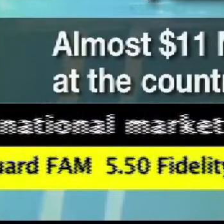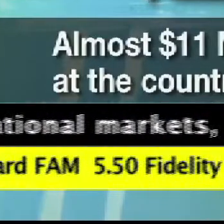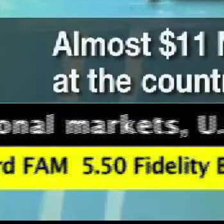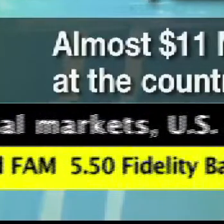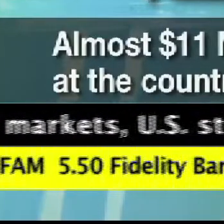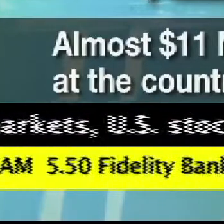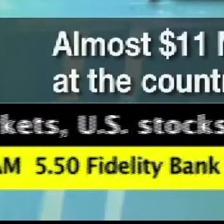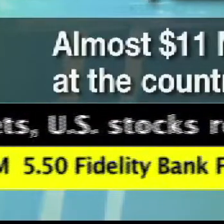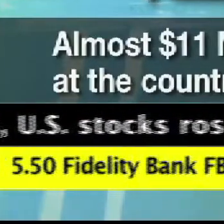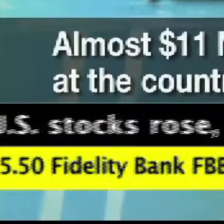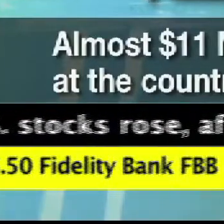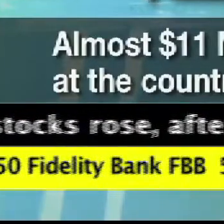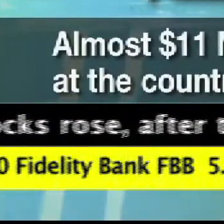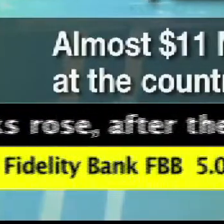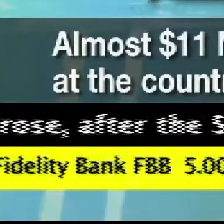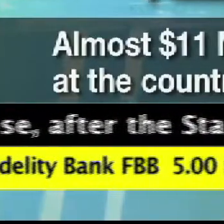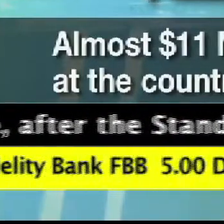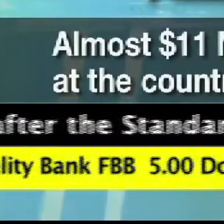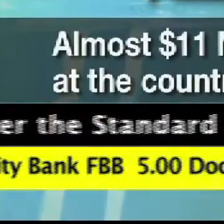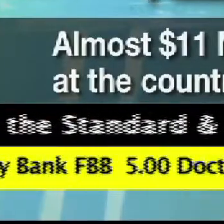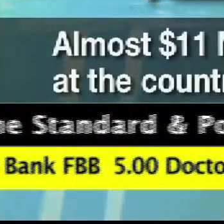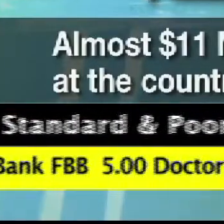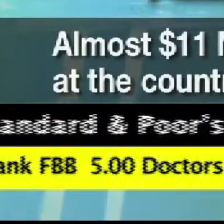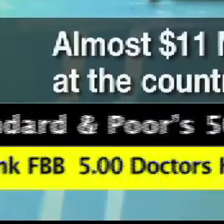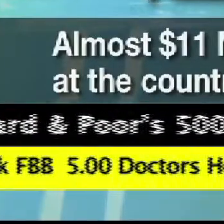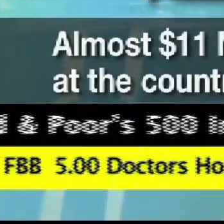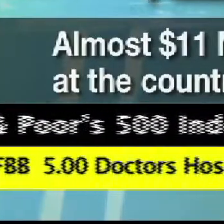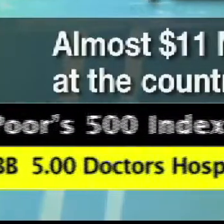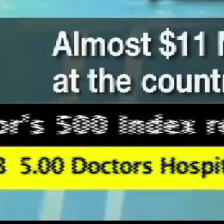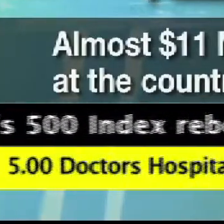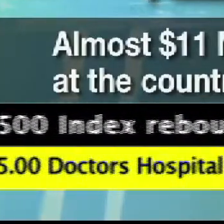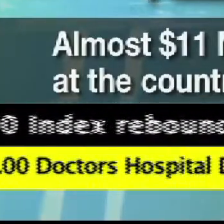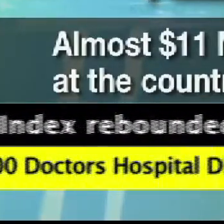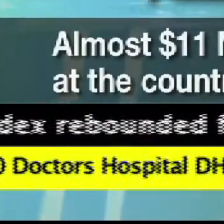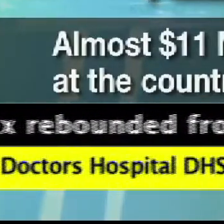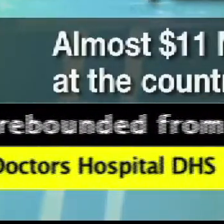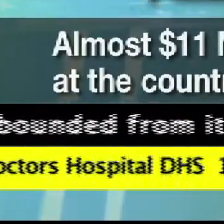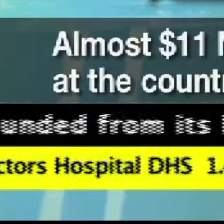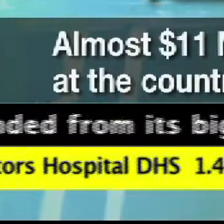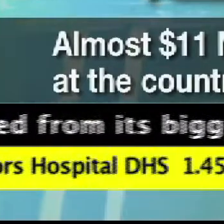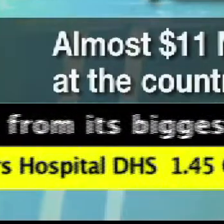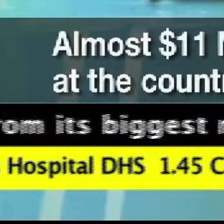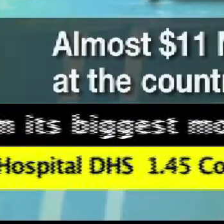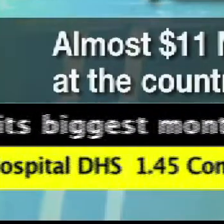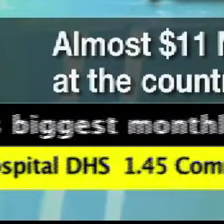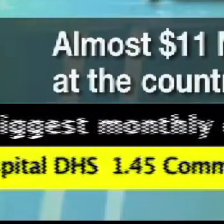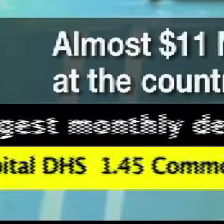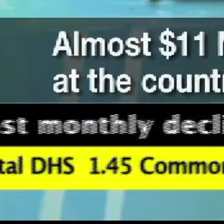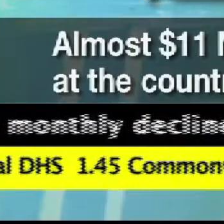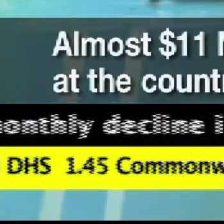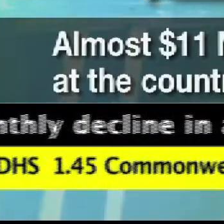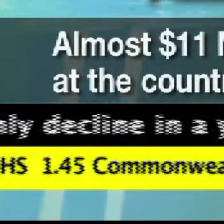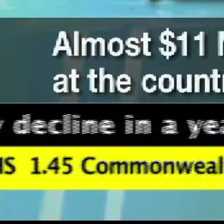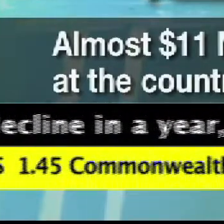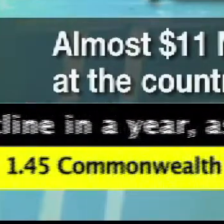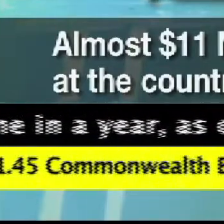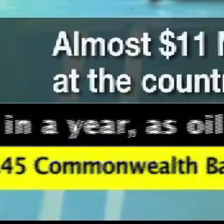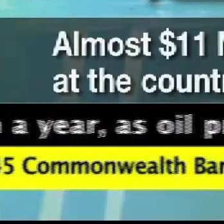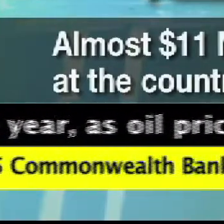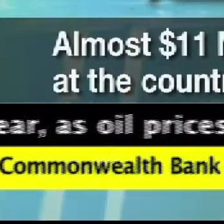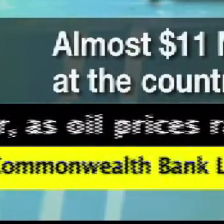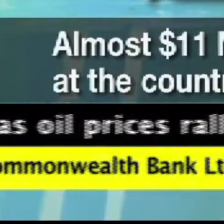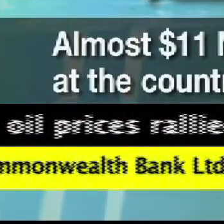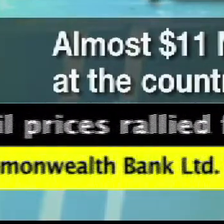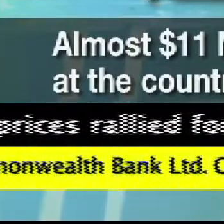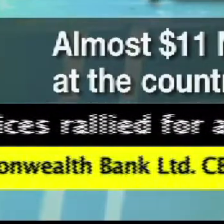$180 million in VAT at the border. Over the course of the year, he said border officials estimate that they will average about $50 million a month.